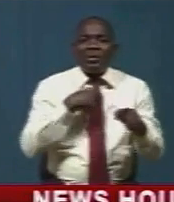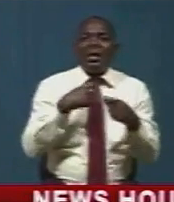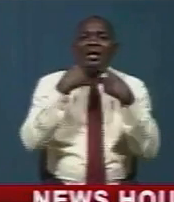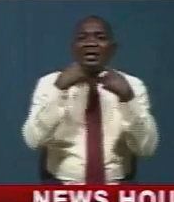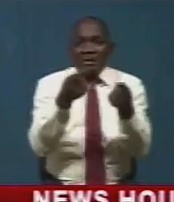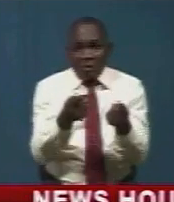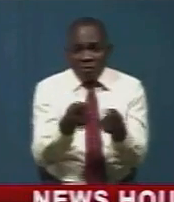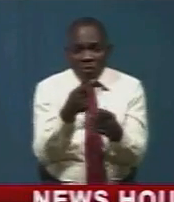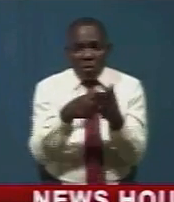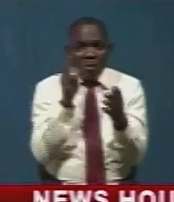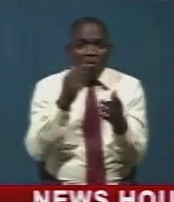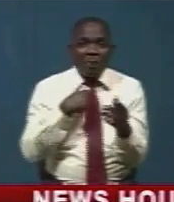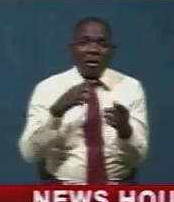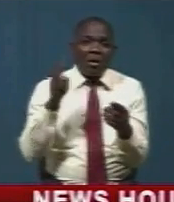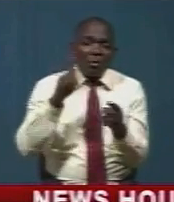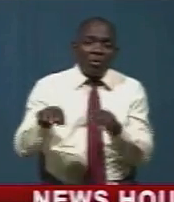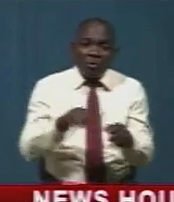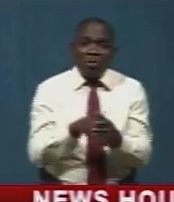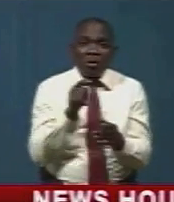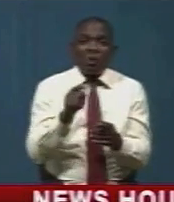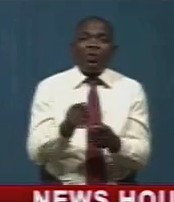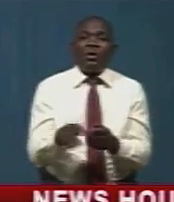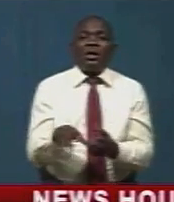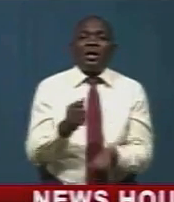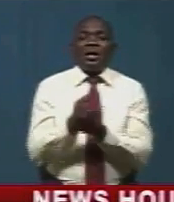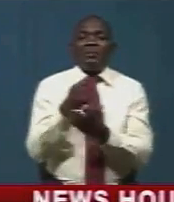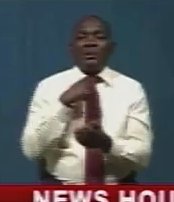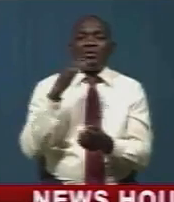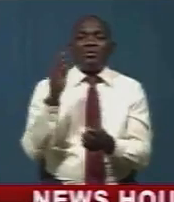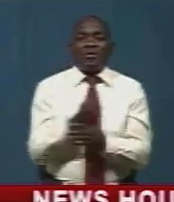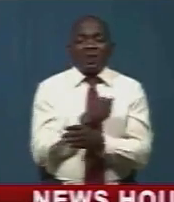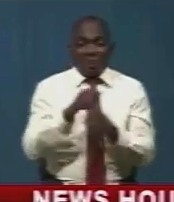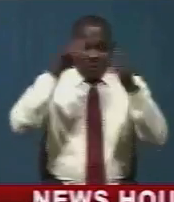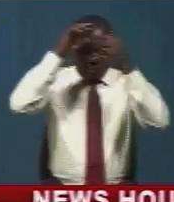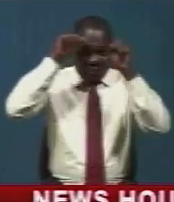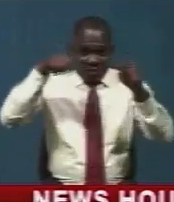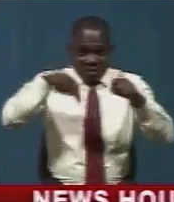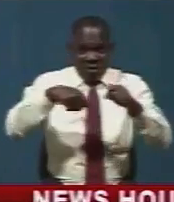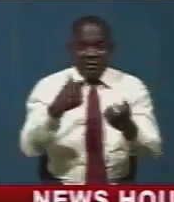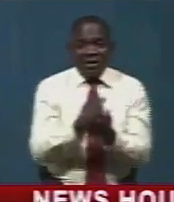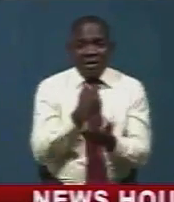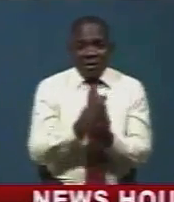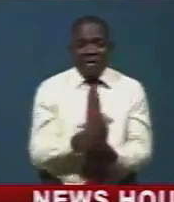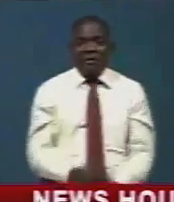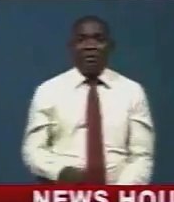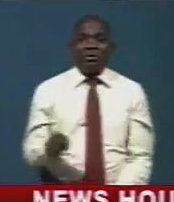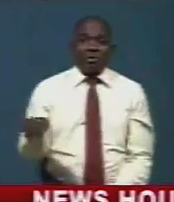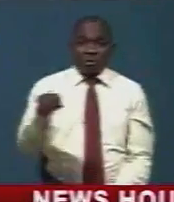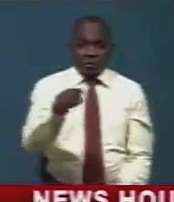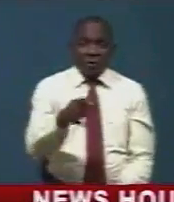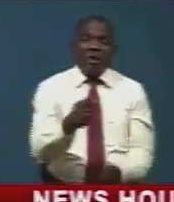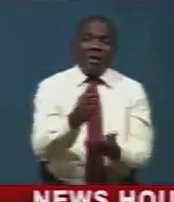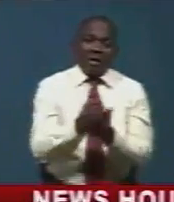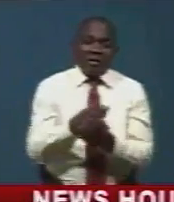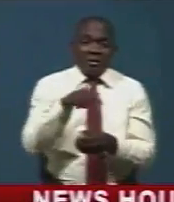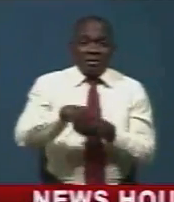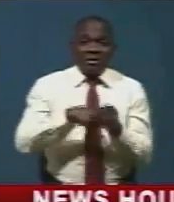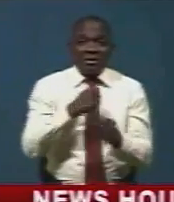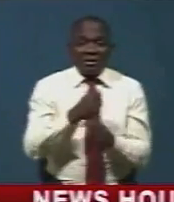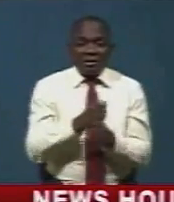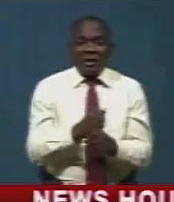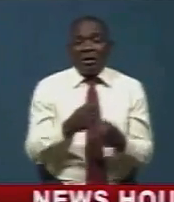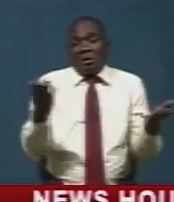to what I would do if you gave me the opportunity and have the blessing of the Almighty. This year,